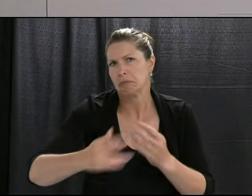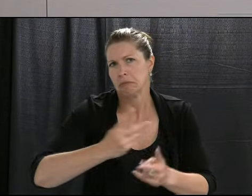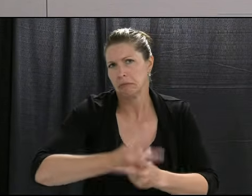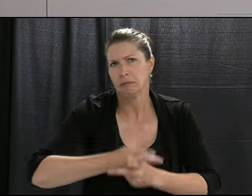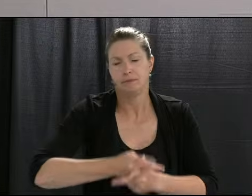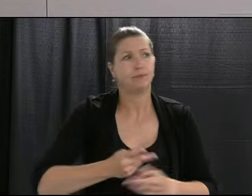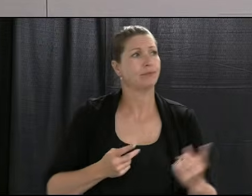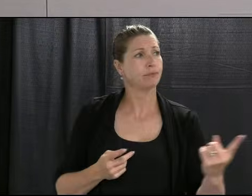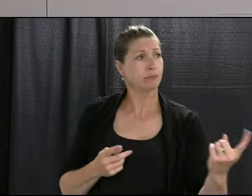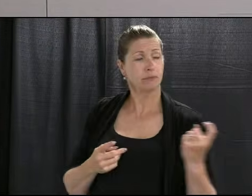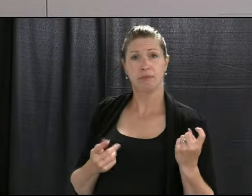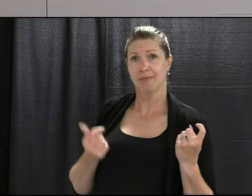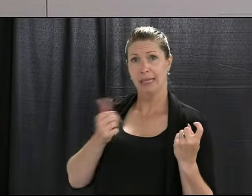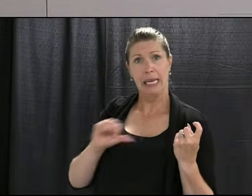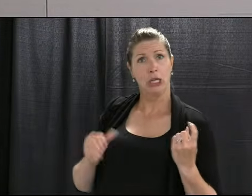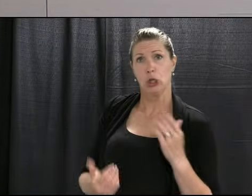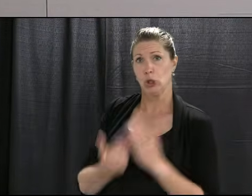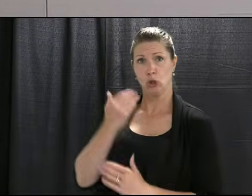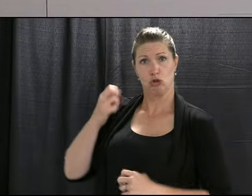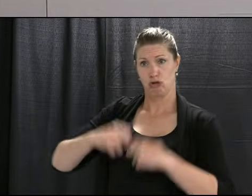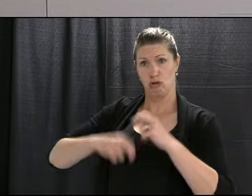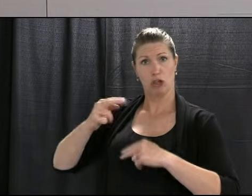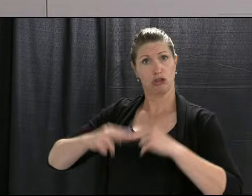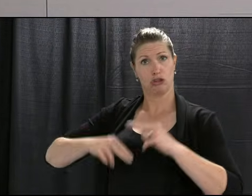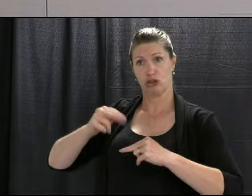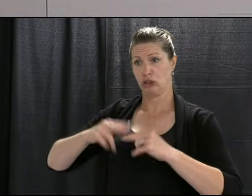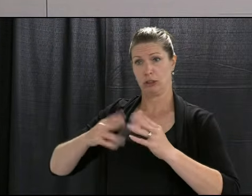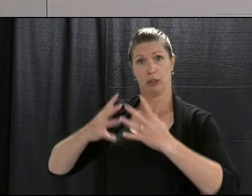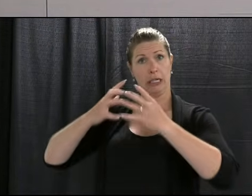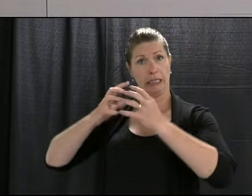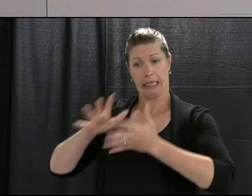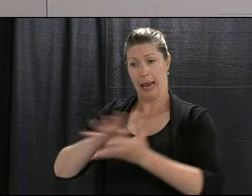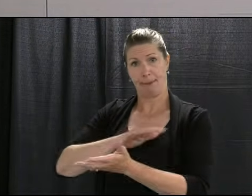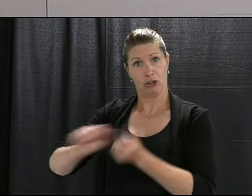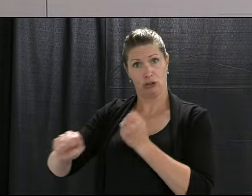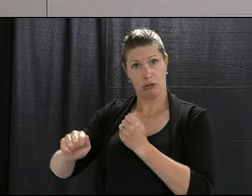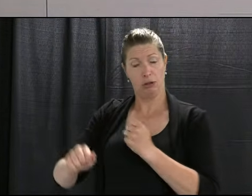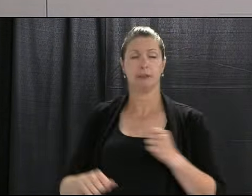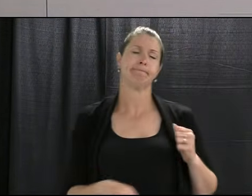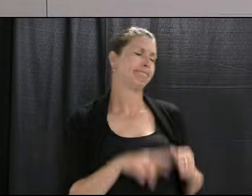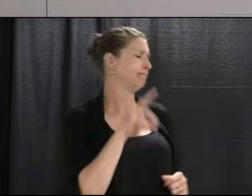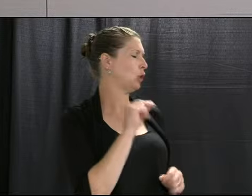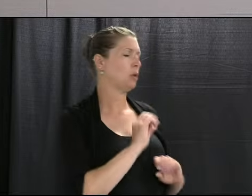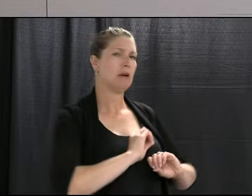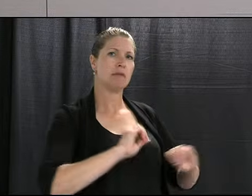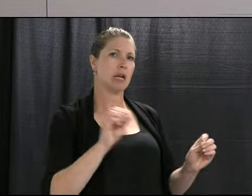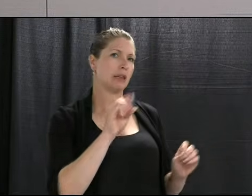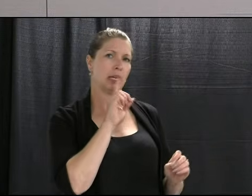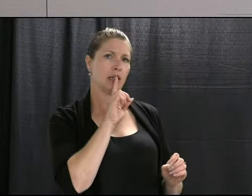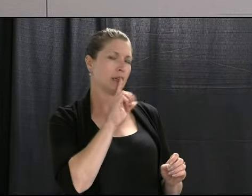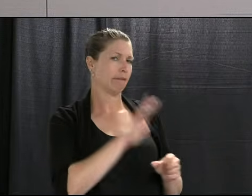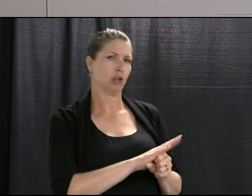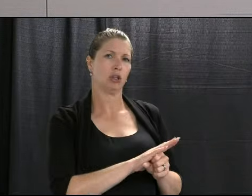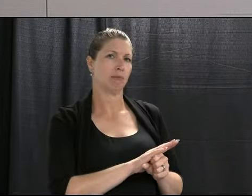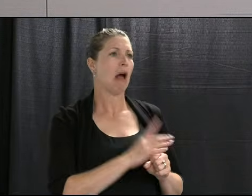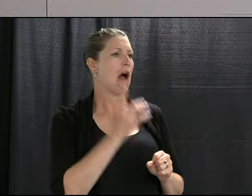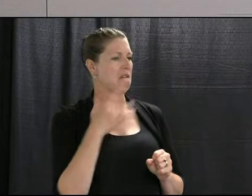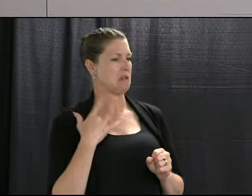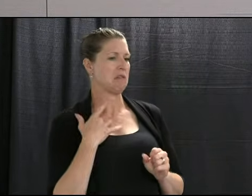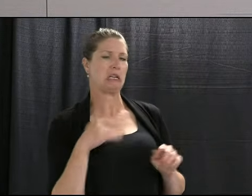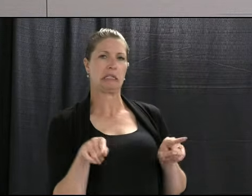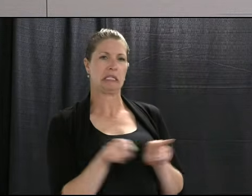new structures that have been damaged in the last 24 hours? Don't have any confirmation on any additional new structures. I think it's kind of status quo where we've been